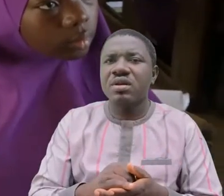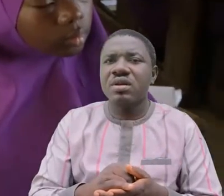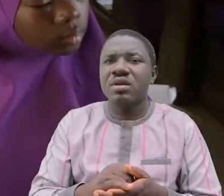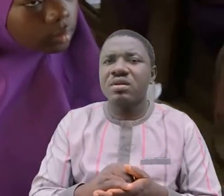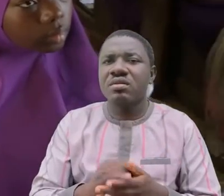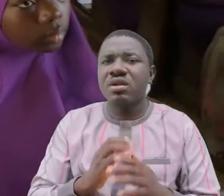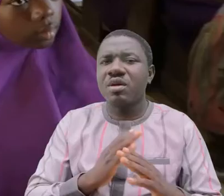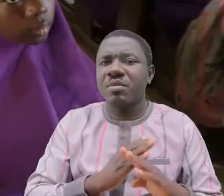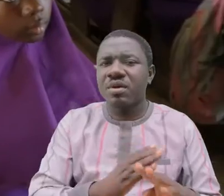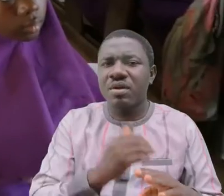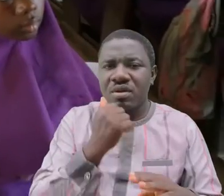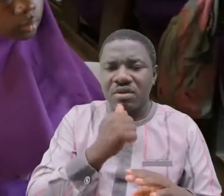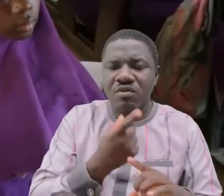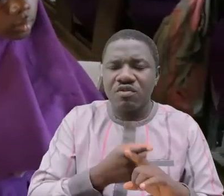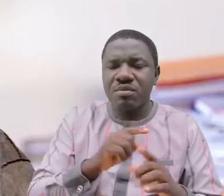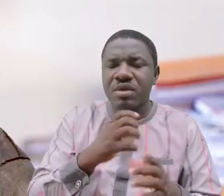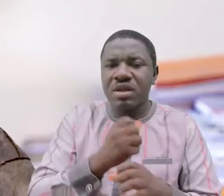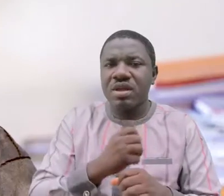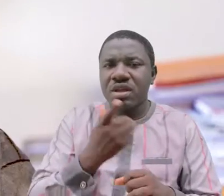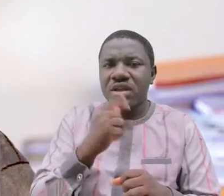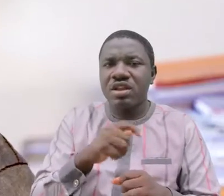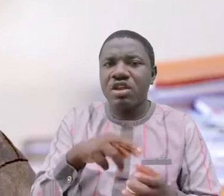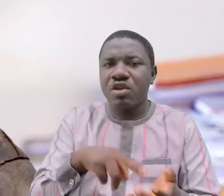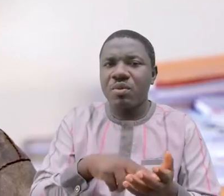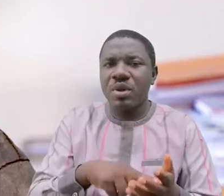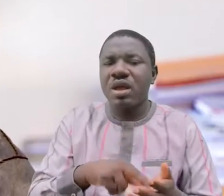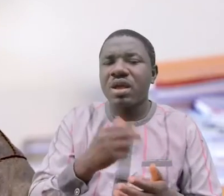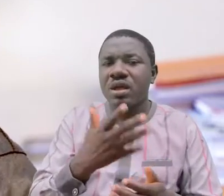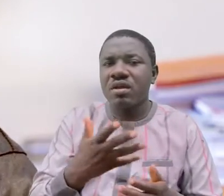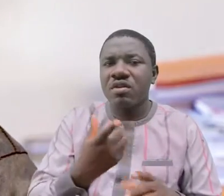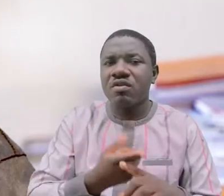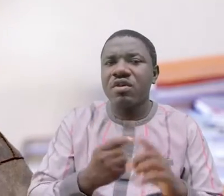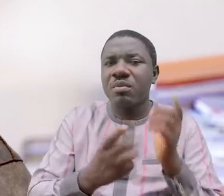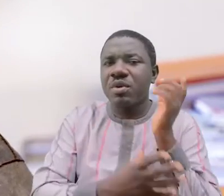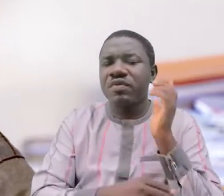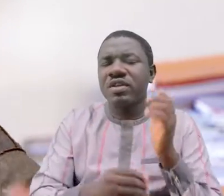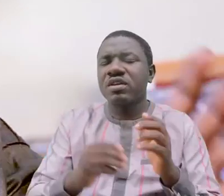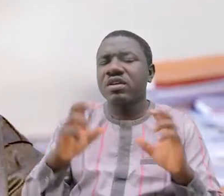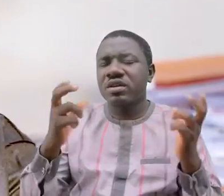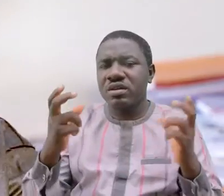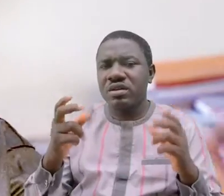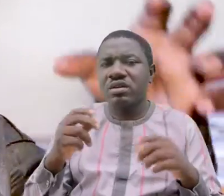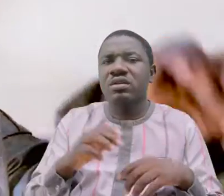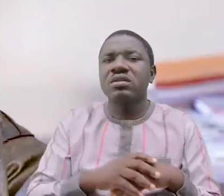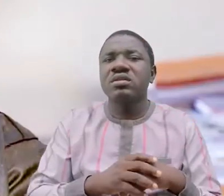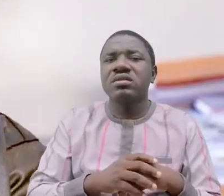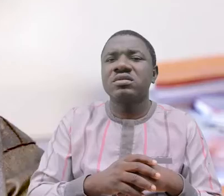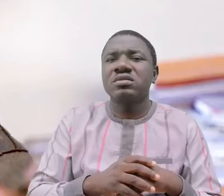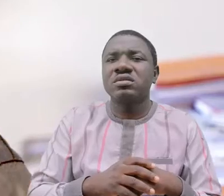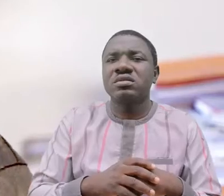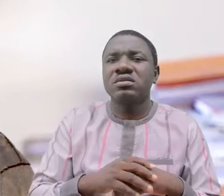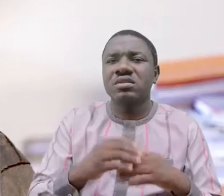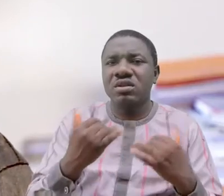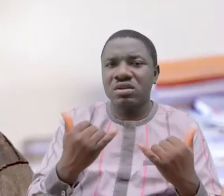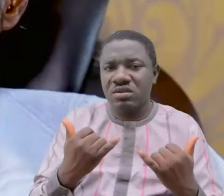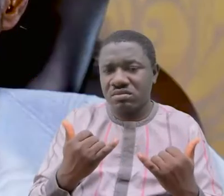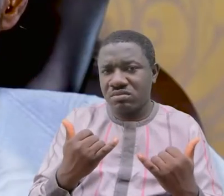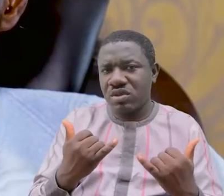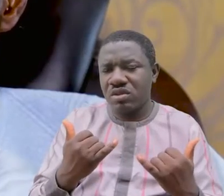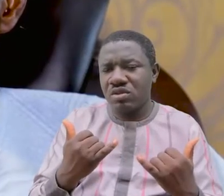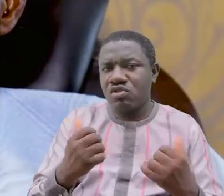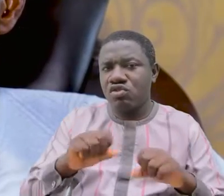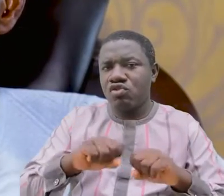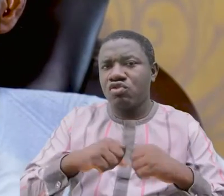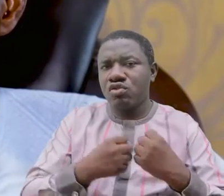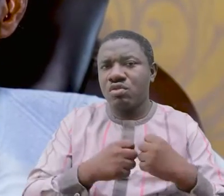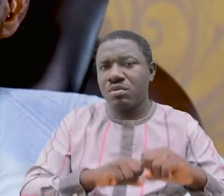the cankerworm that is preventing the girls from getting the required education is the poverty issue. But